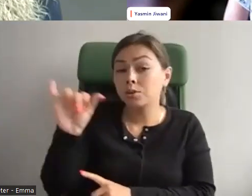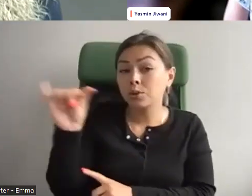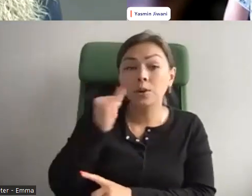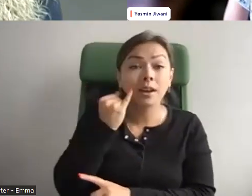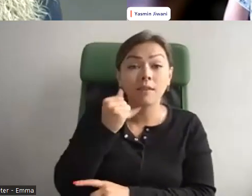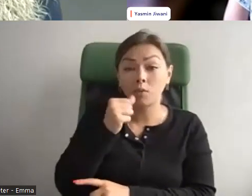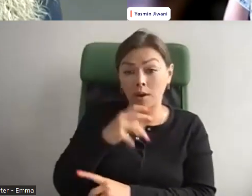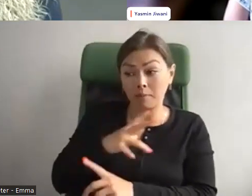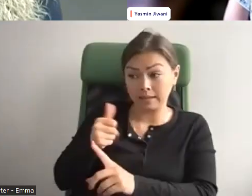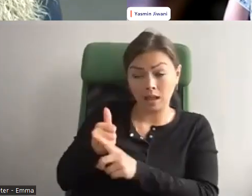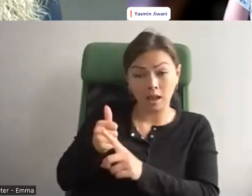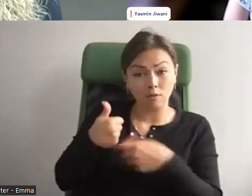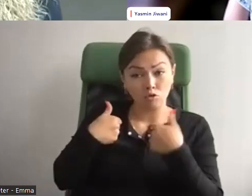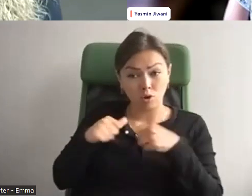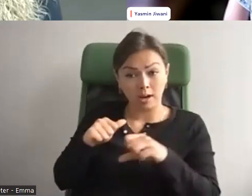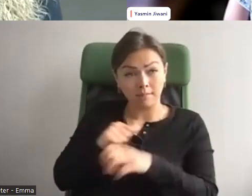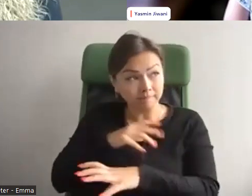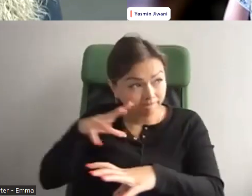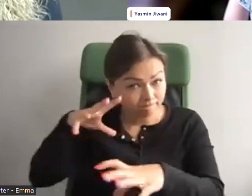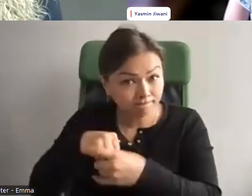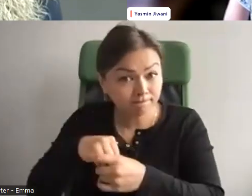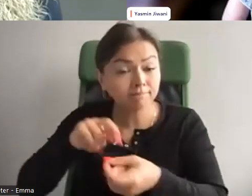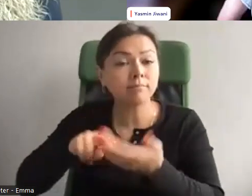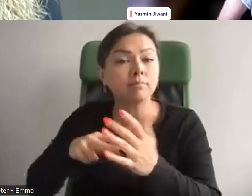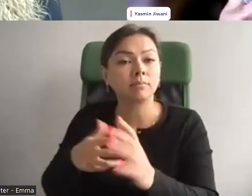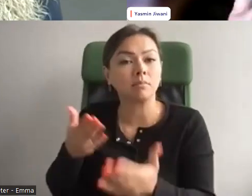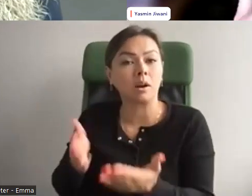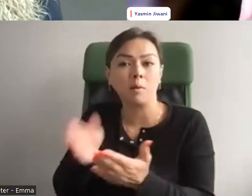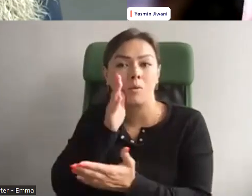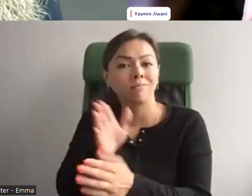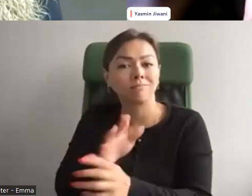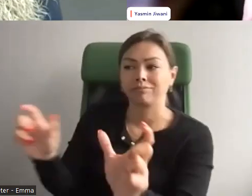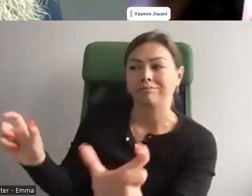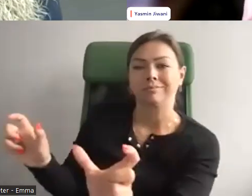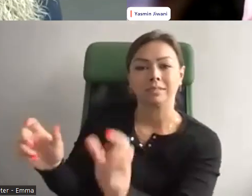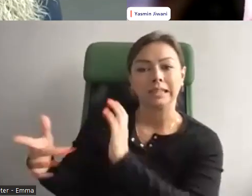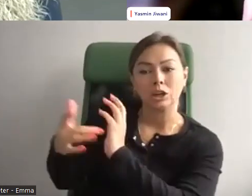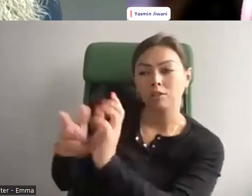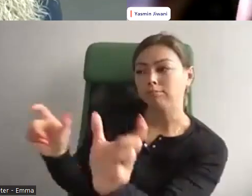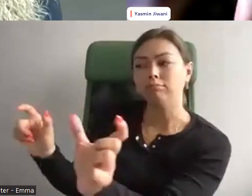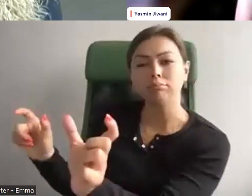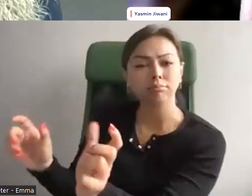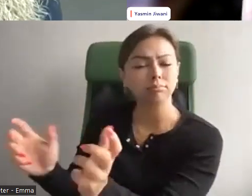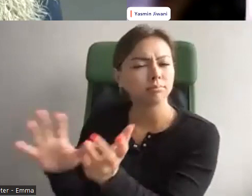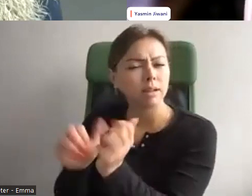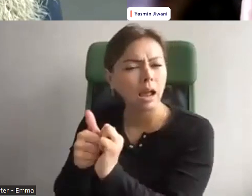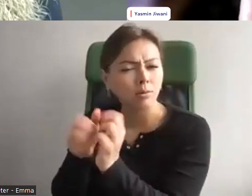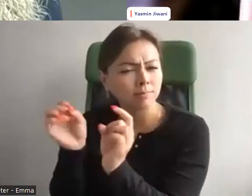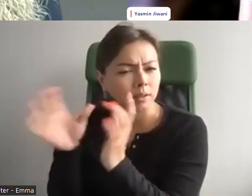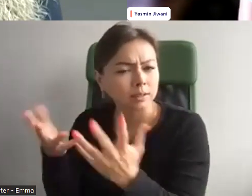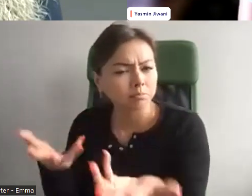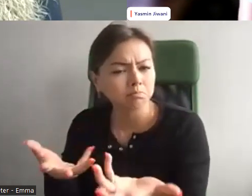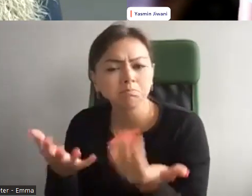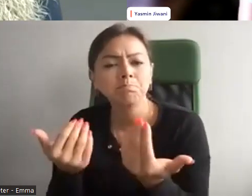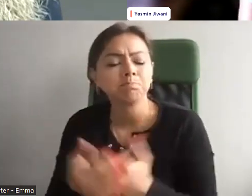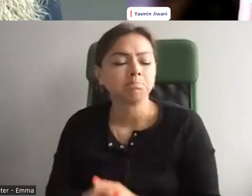media, they might experience forms of violence like technology facilitated violence. Okay, thank you so much. I am coming